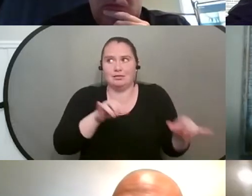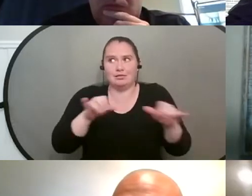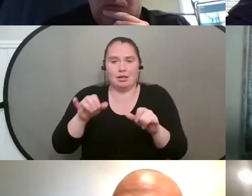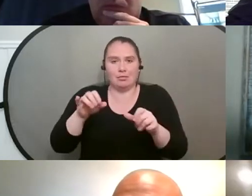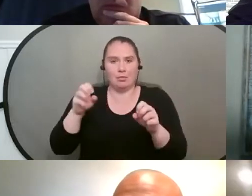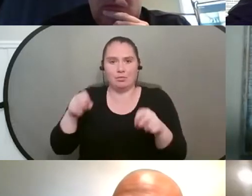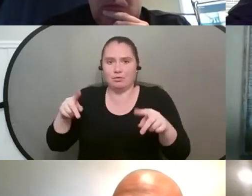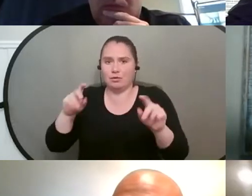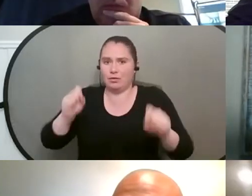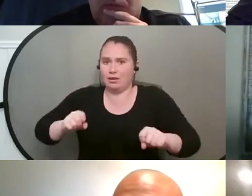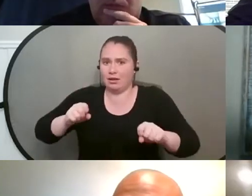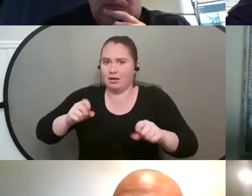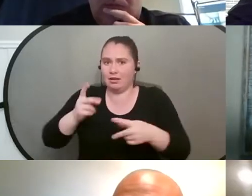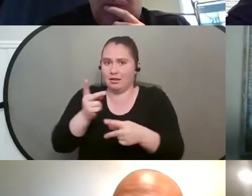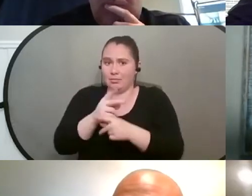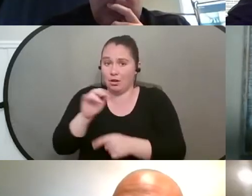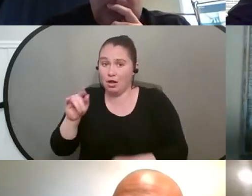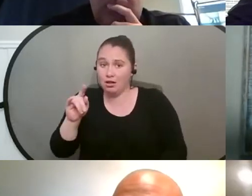as well?